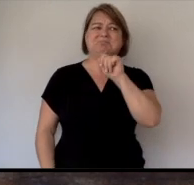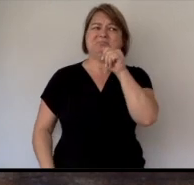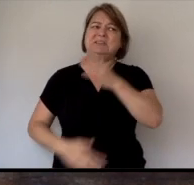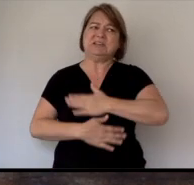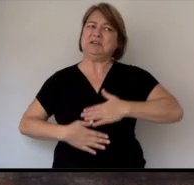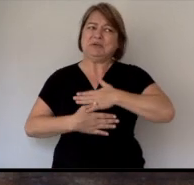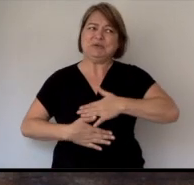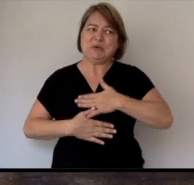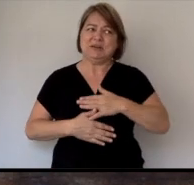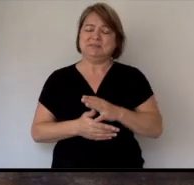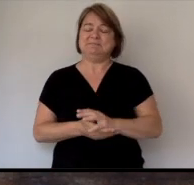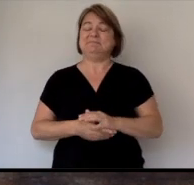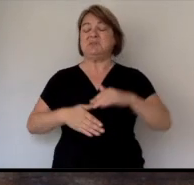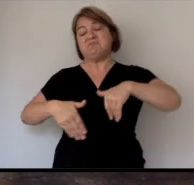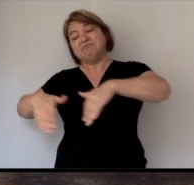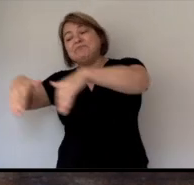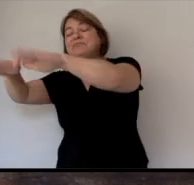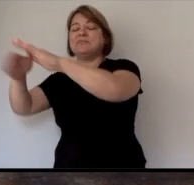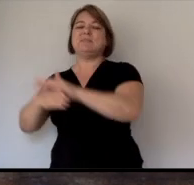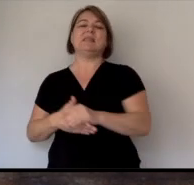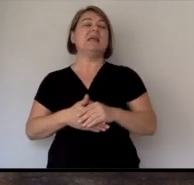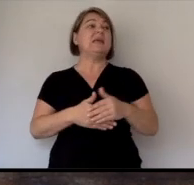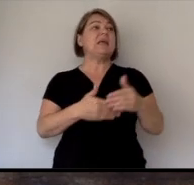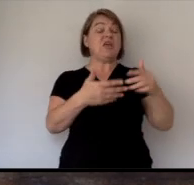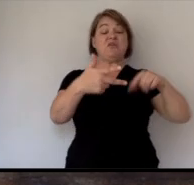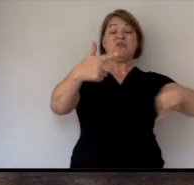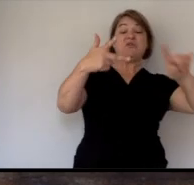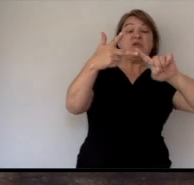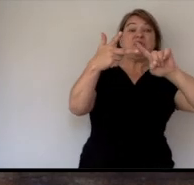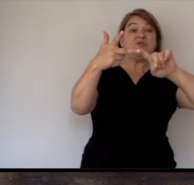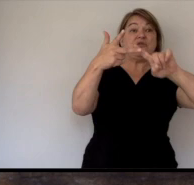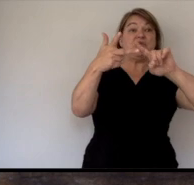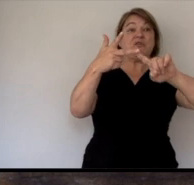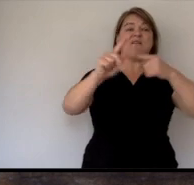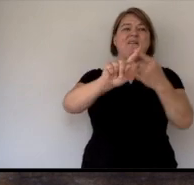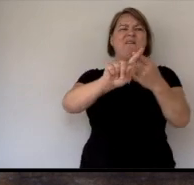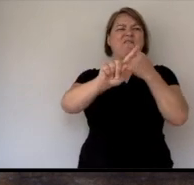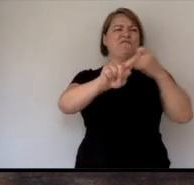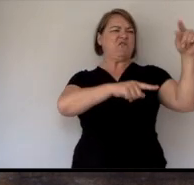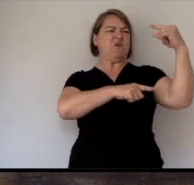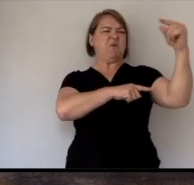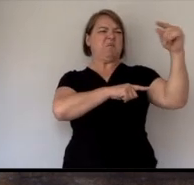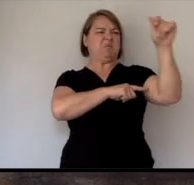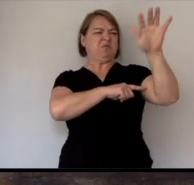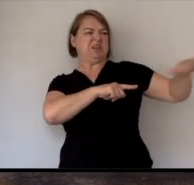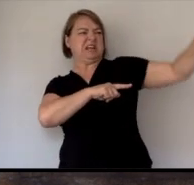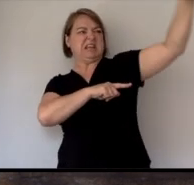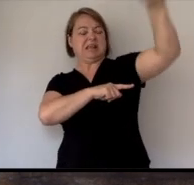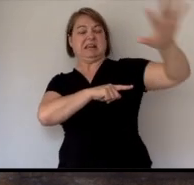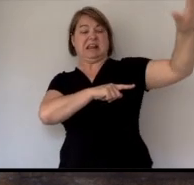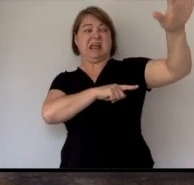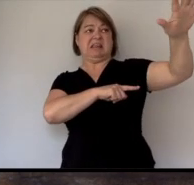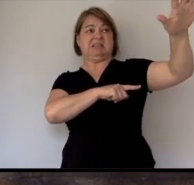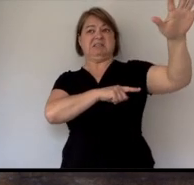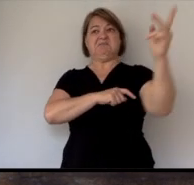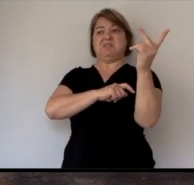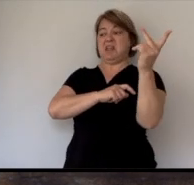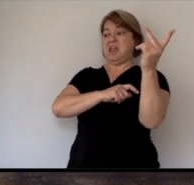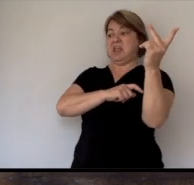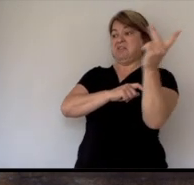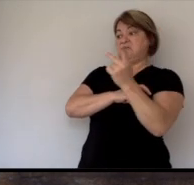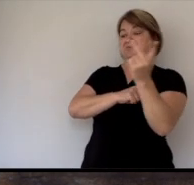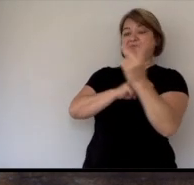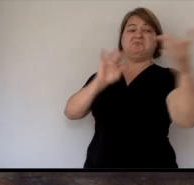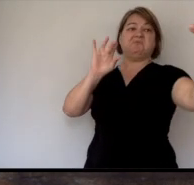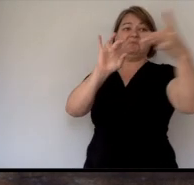Next came the funny little princess from Greenland. The prince didn't hit it off with her either, so he really didn't mind when his page promptly fell in